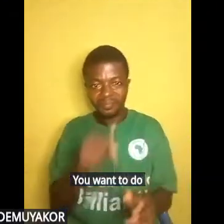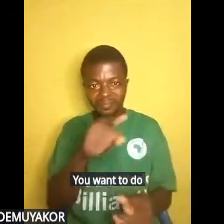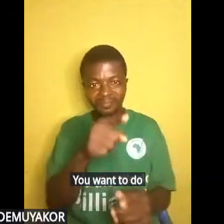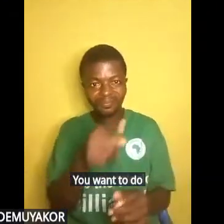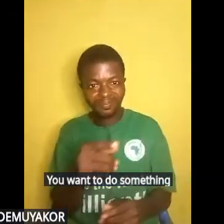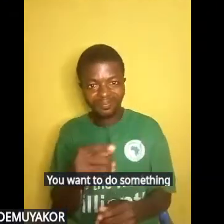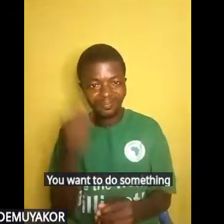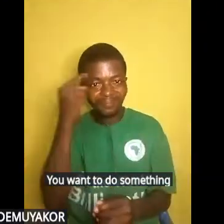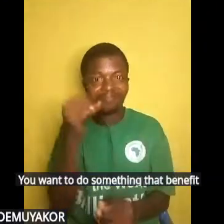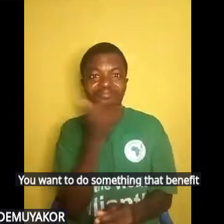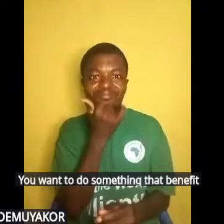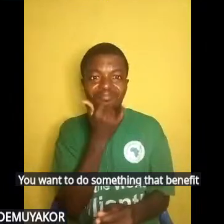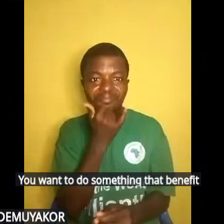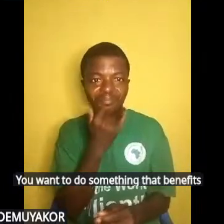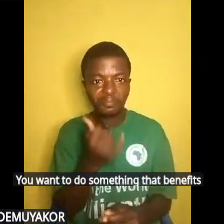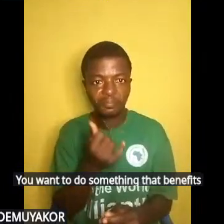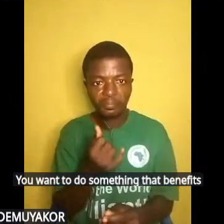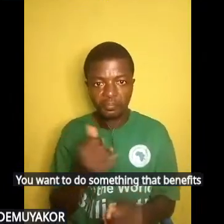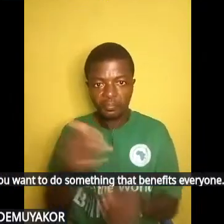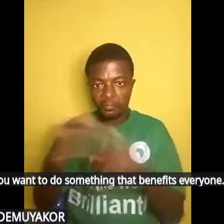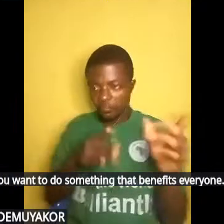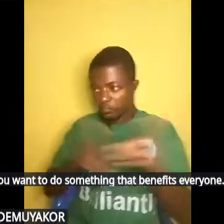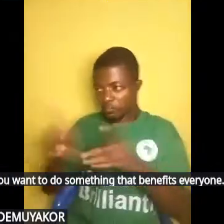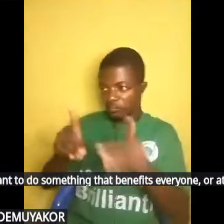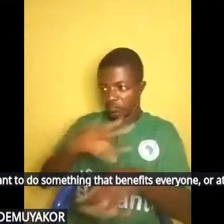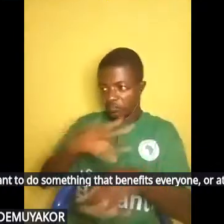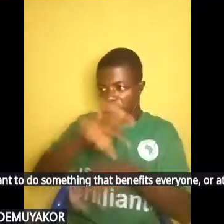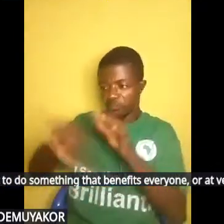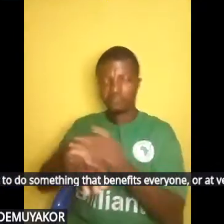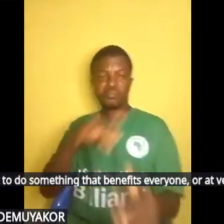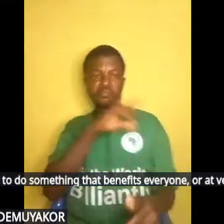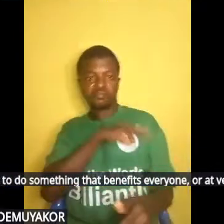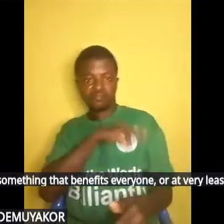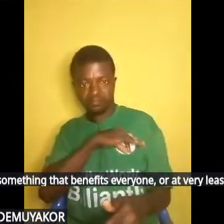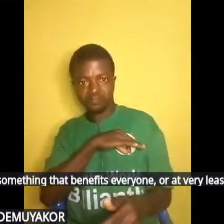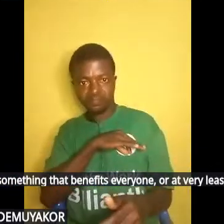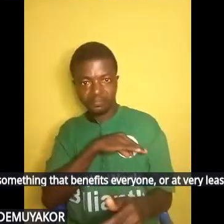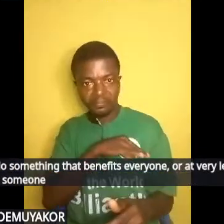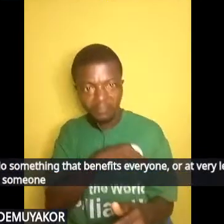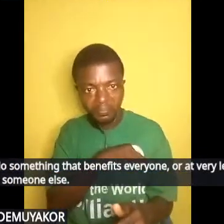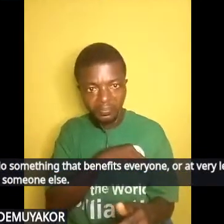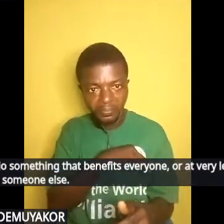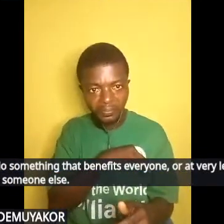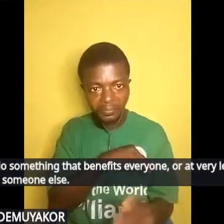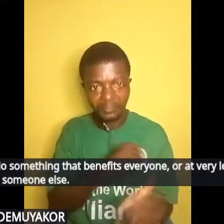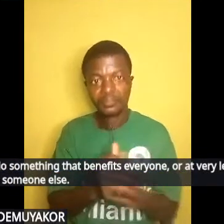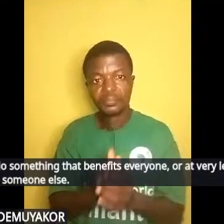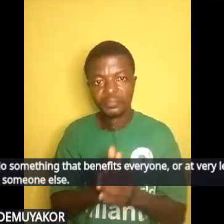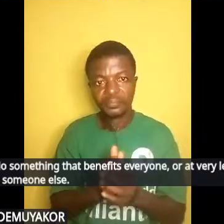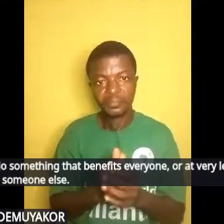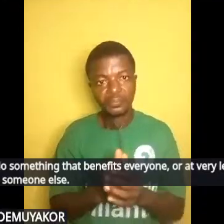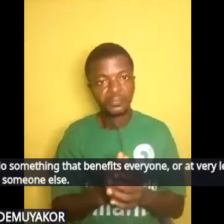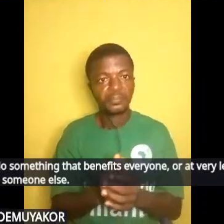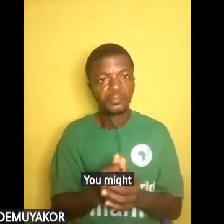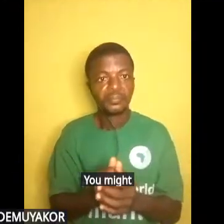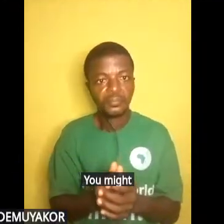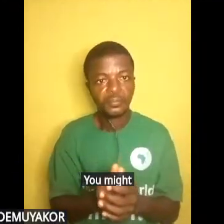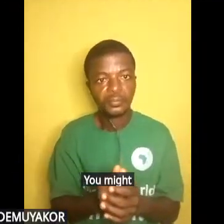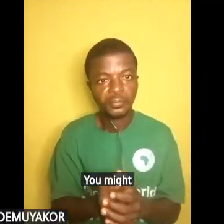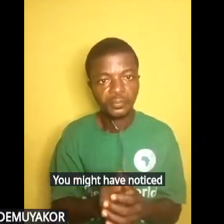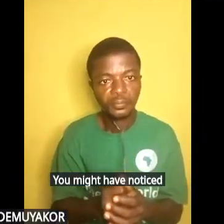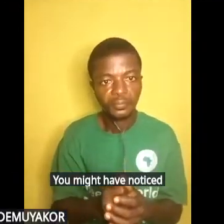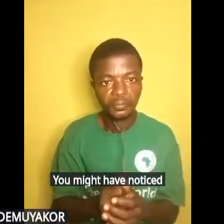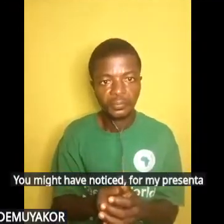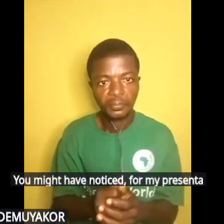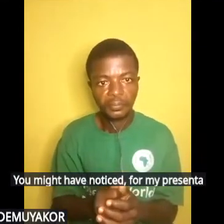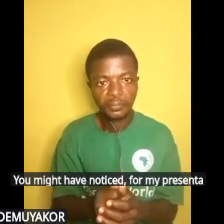that benefits everyone, or at very least doesn't disadvantage someone else. You might have noticed for my